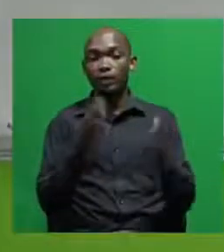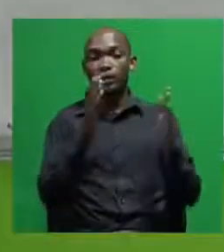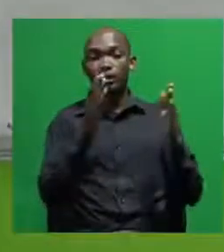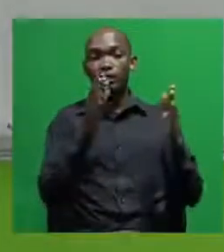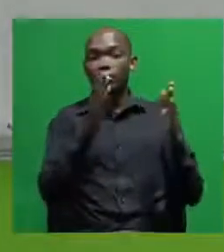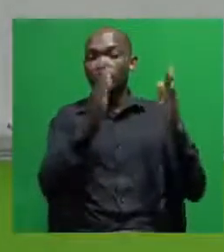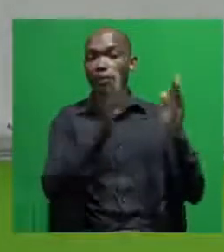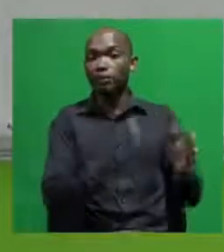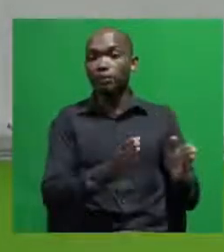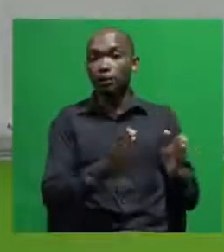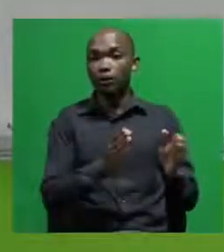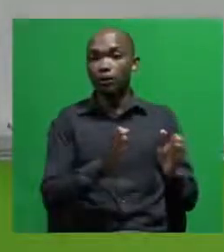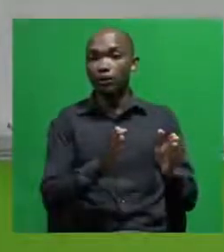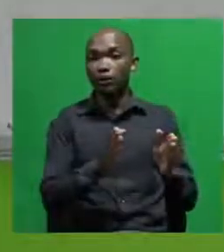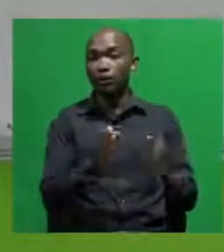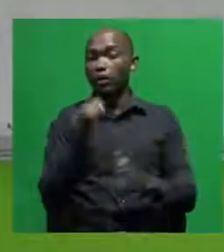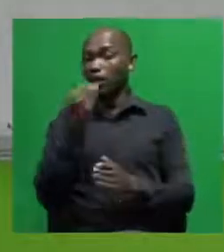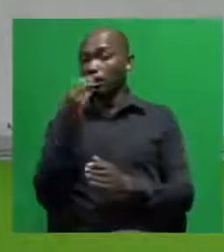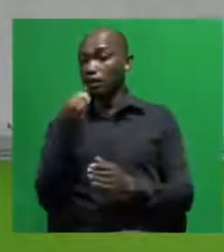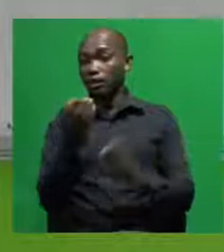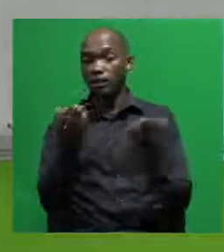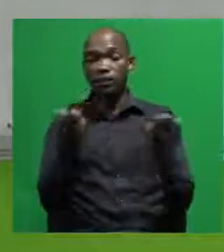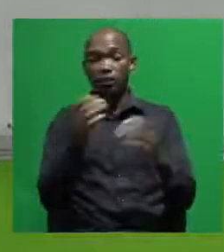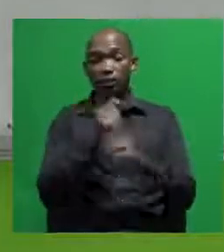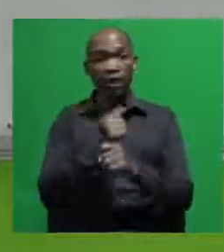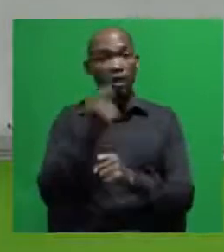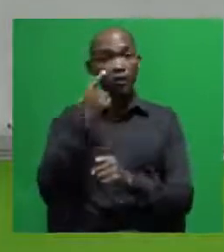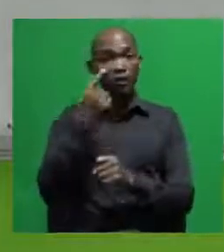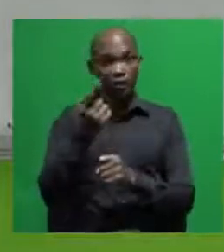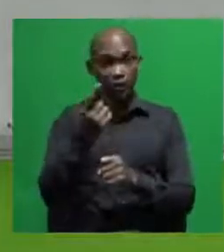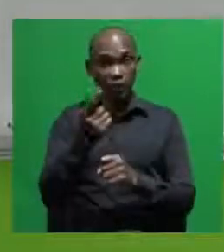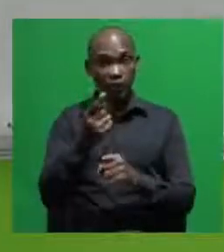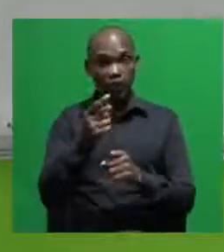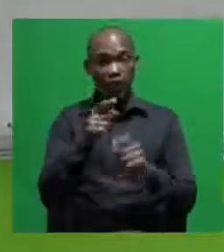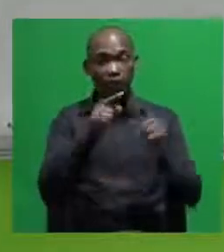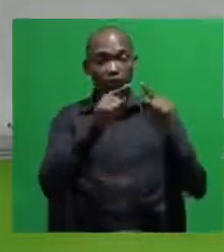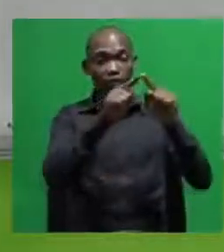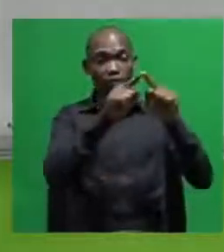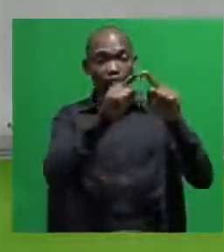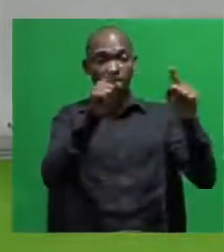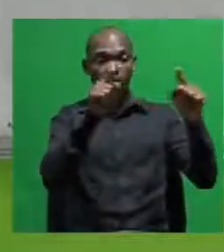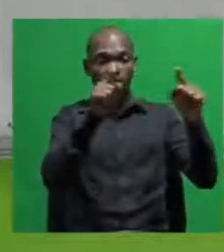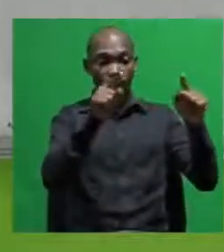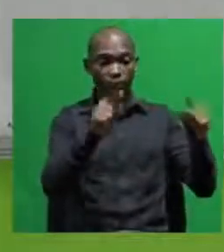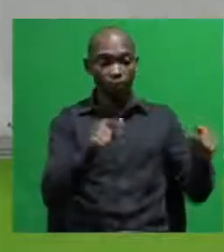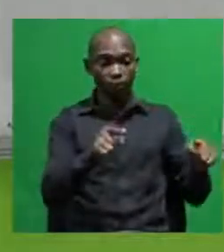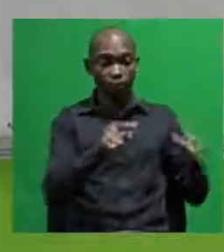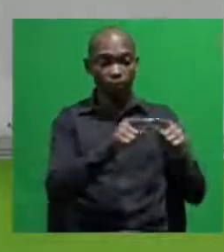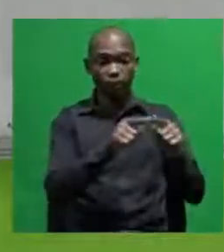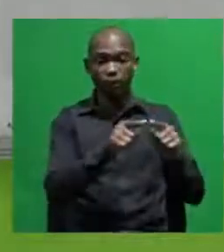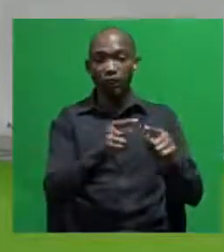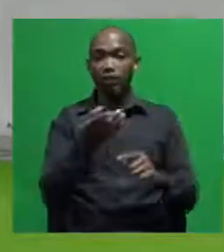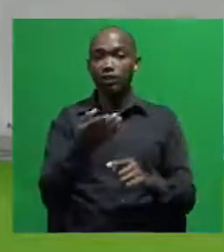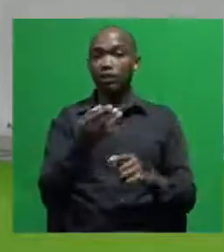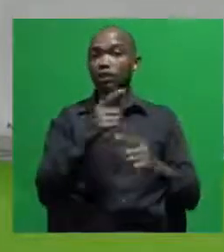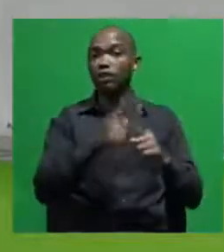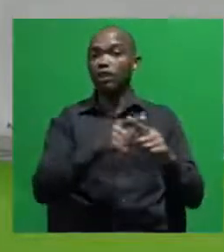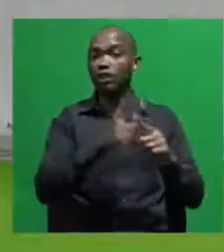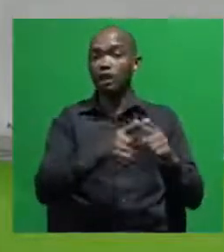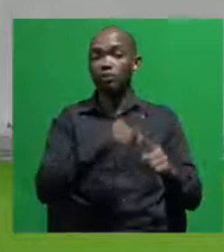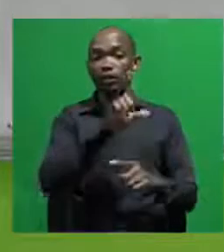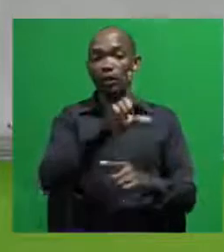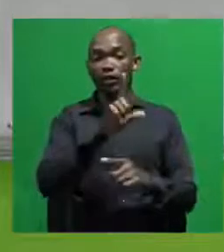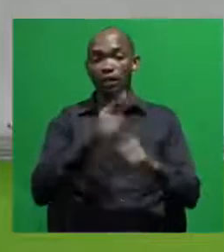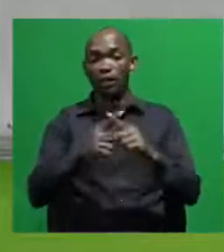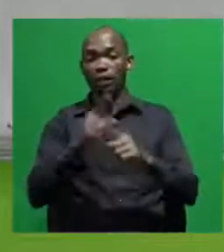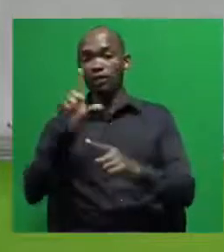cube, like this one, as we have seen, we have to use length times length